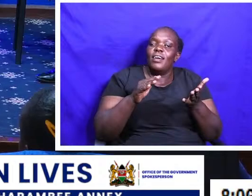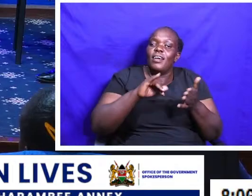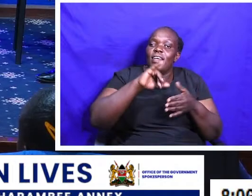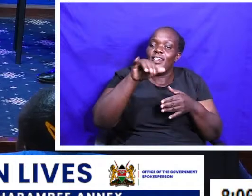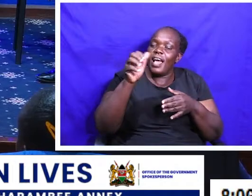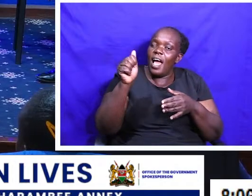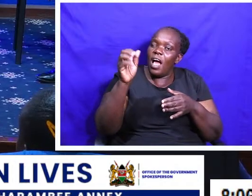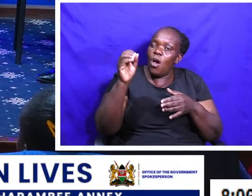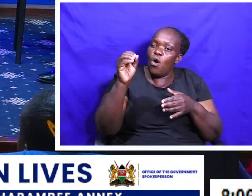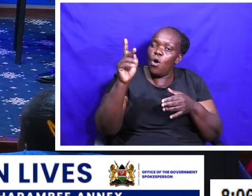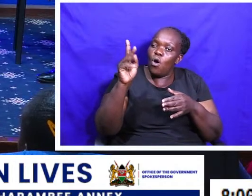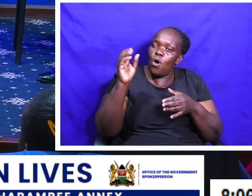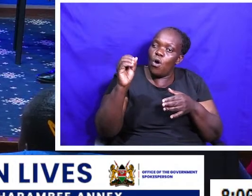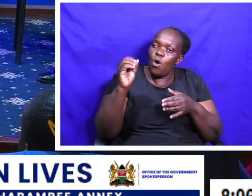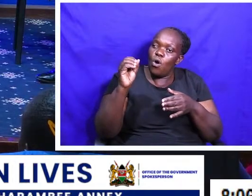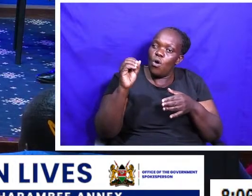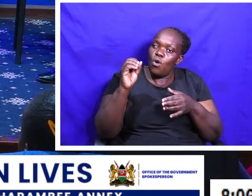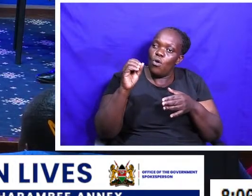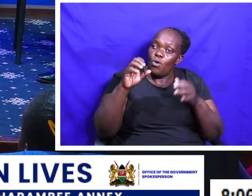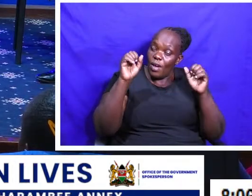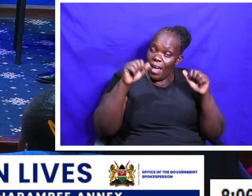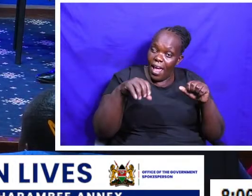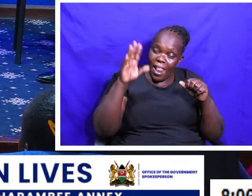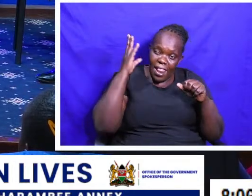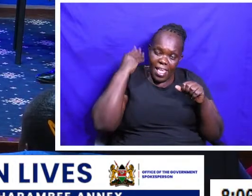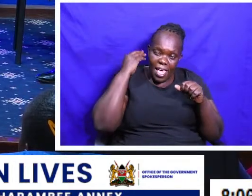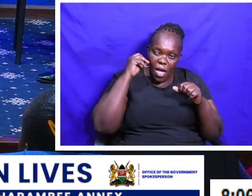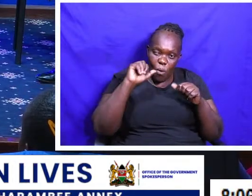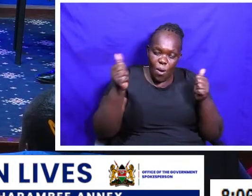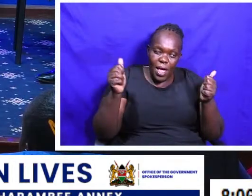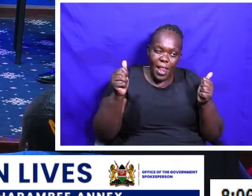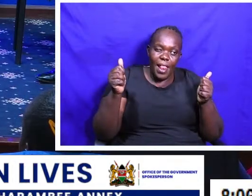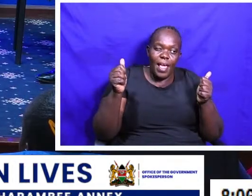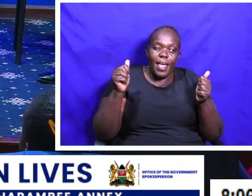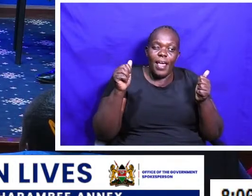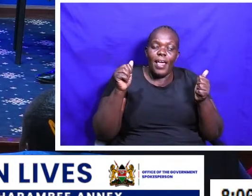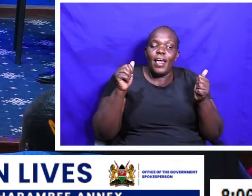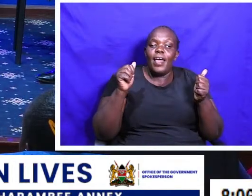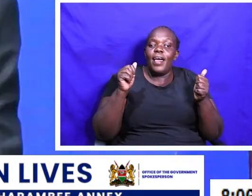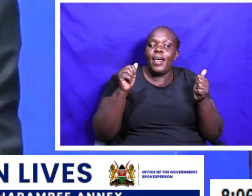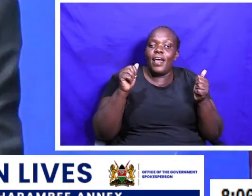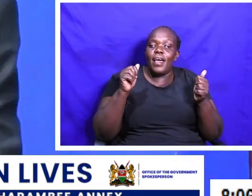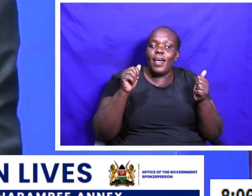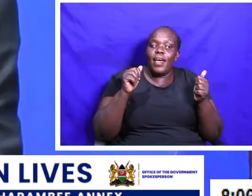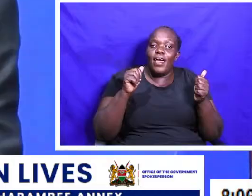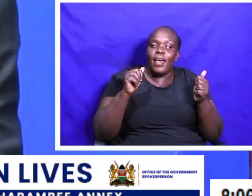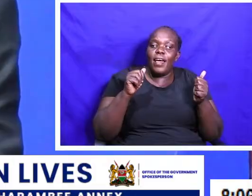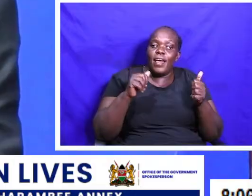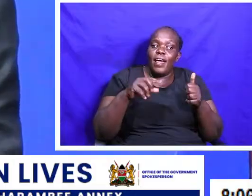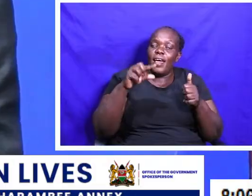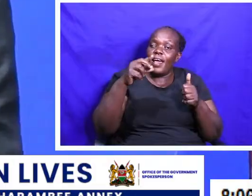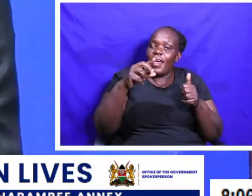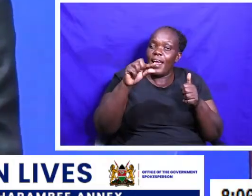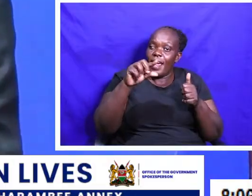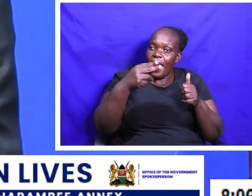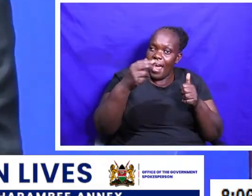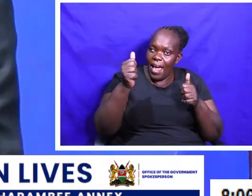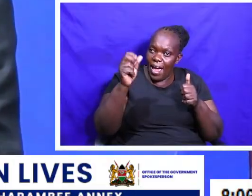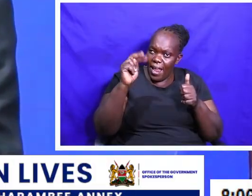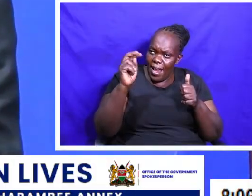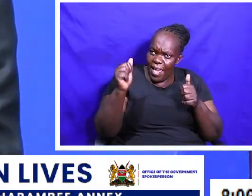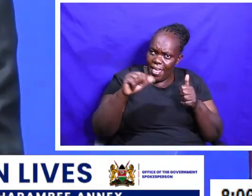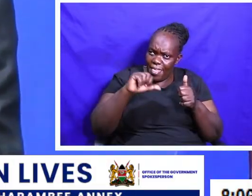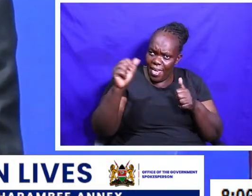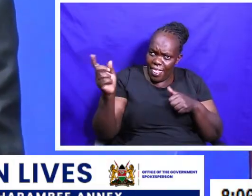is Jaoko. Can you hear me? Yes. Testing? Yeah. Okay. Yeah. When we were in Ghana the other day. Yes.